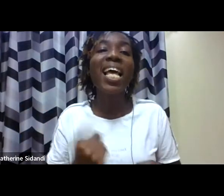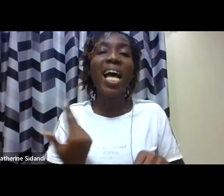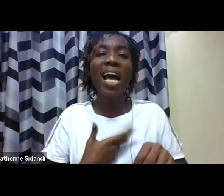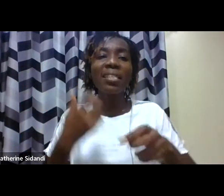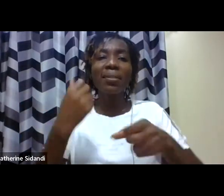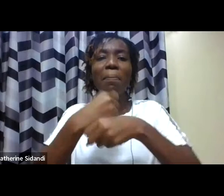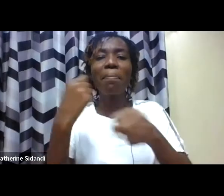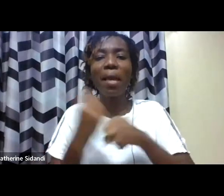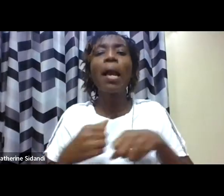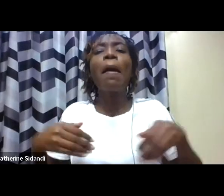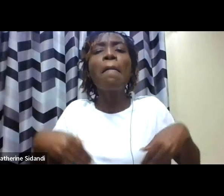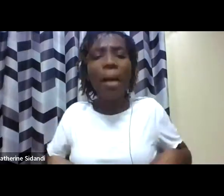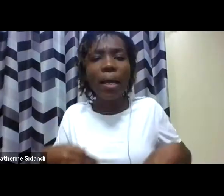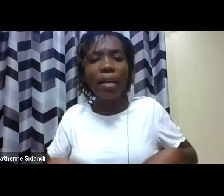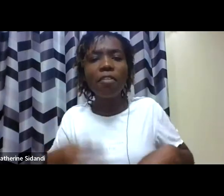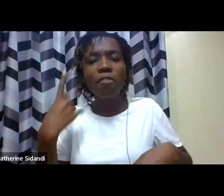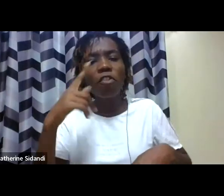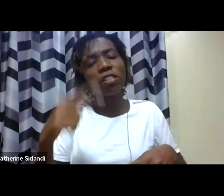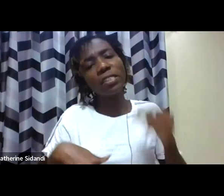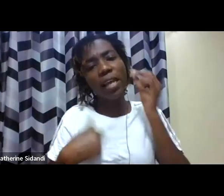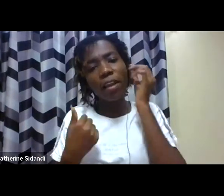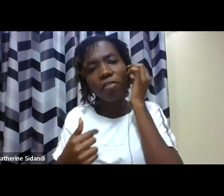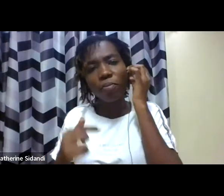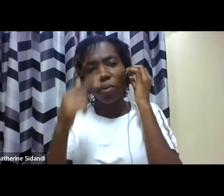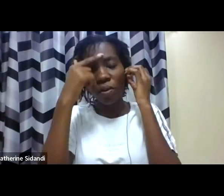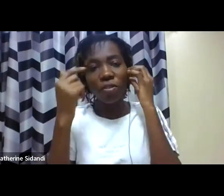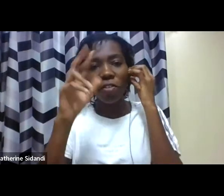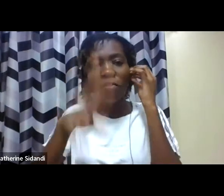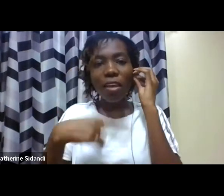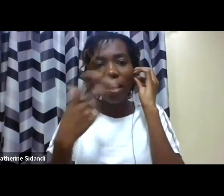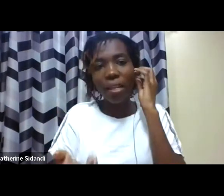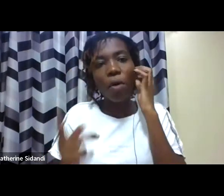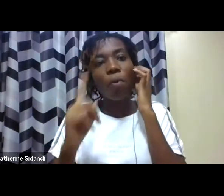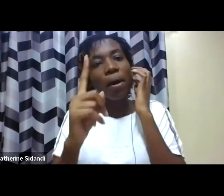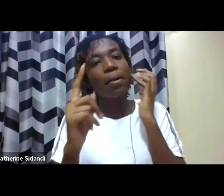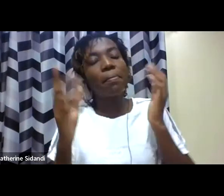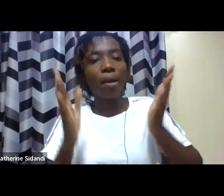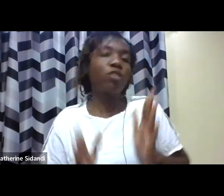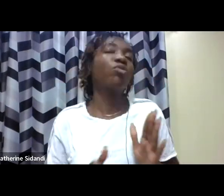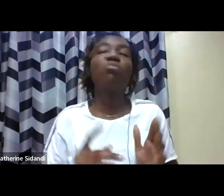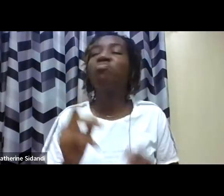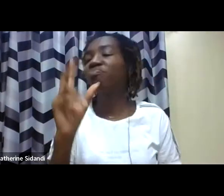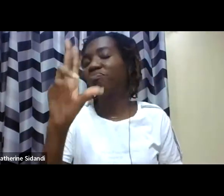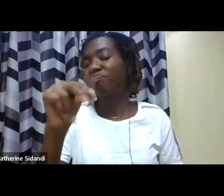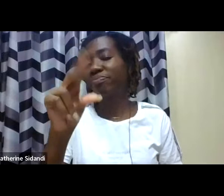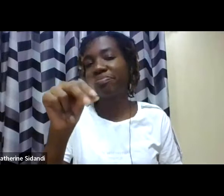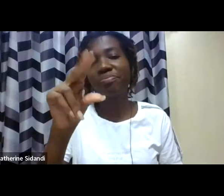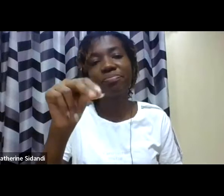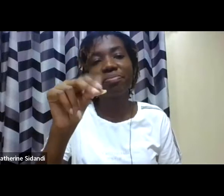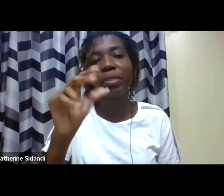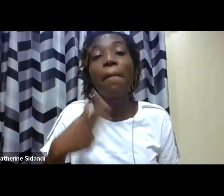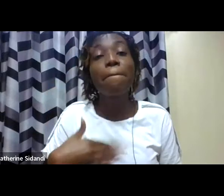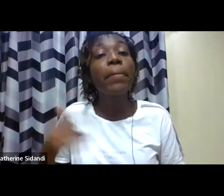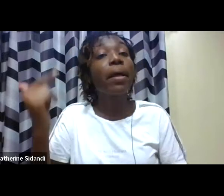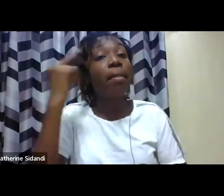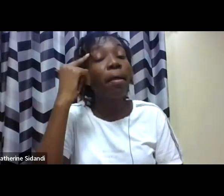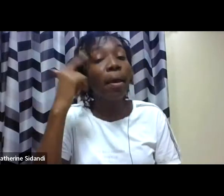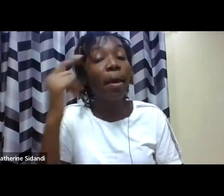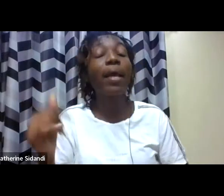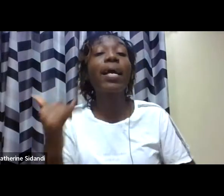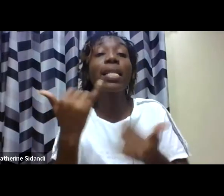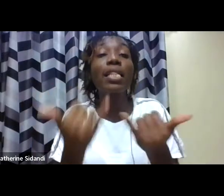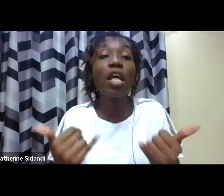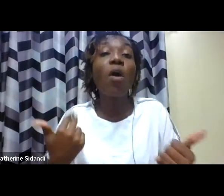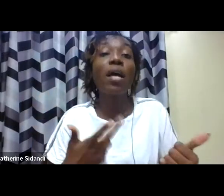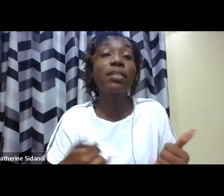ourselves because of the failure of one person? No. I think this space that you have,